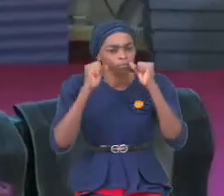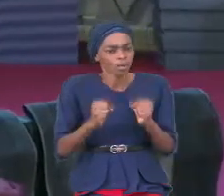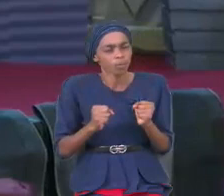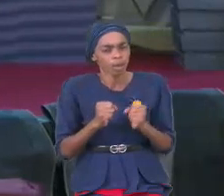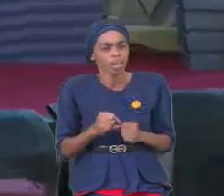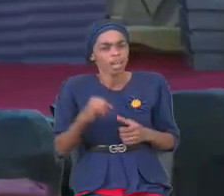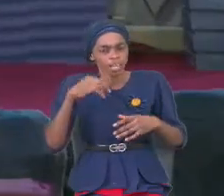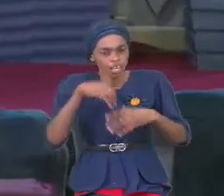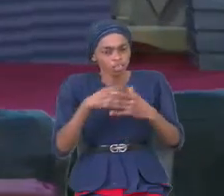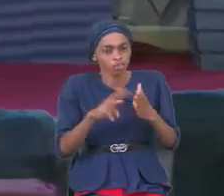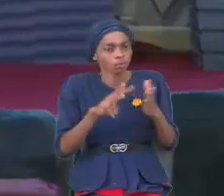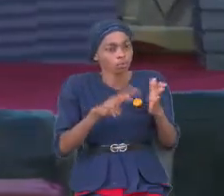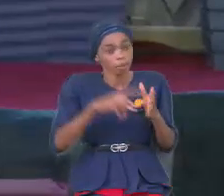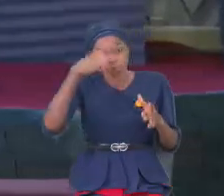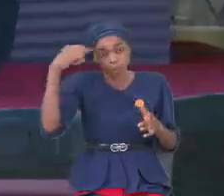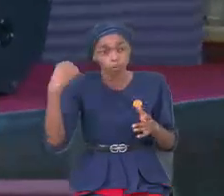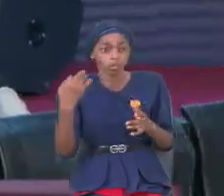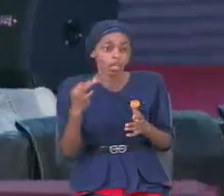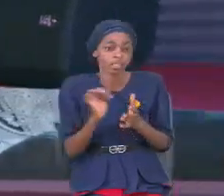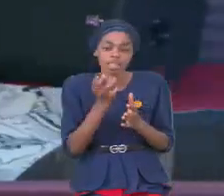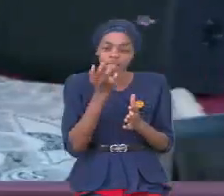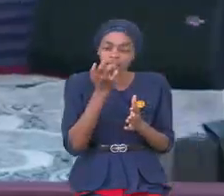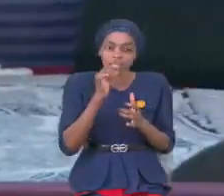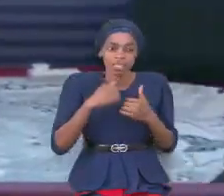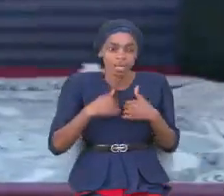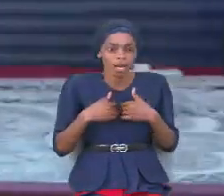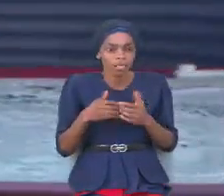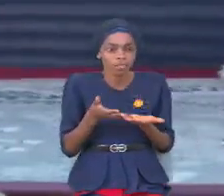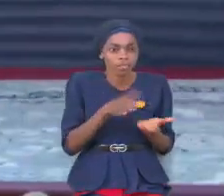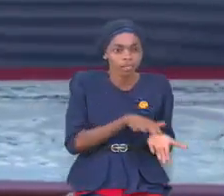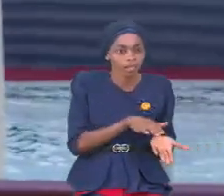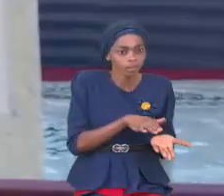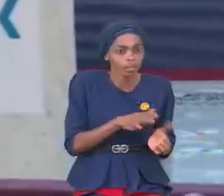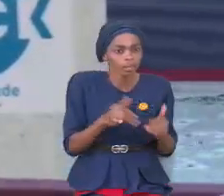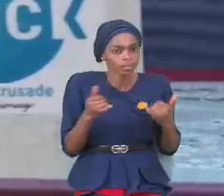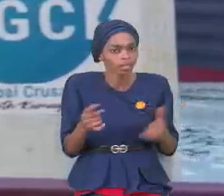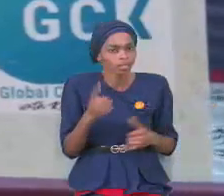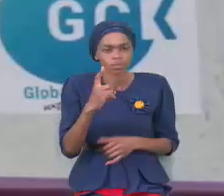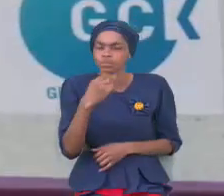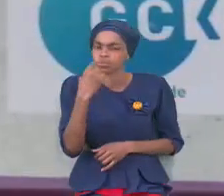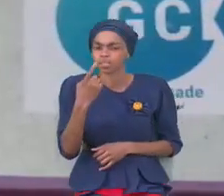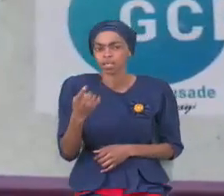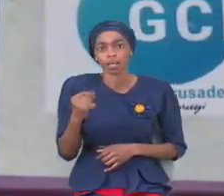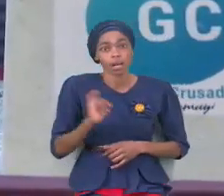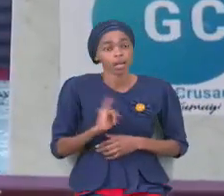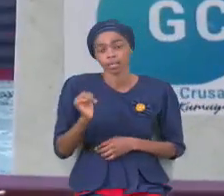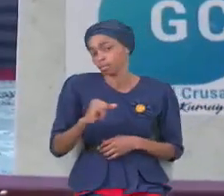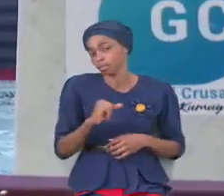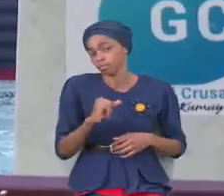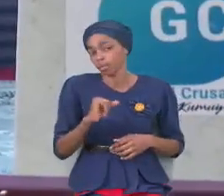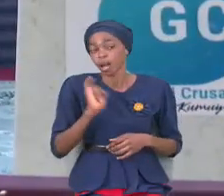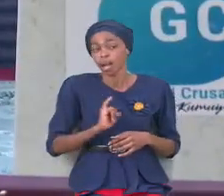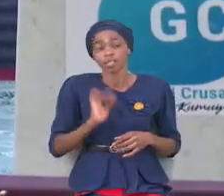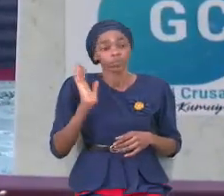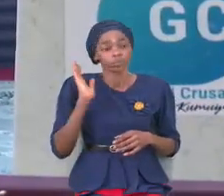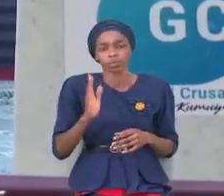down, it's dead. And so we cannot say, I will. The power is not there. The strength is not